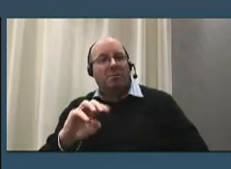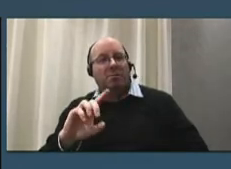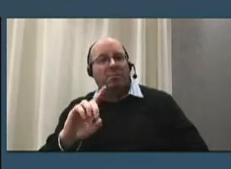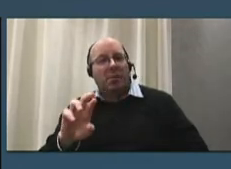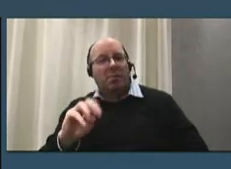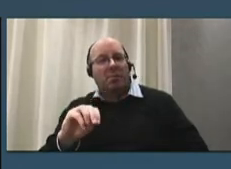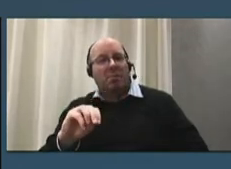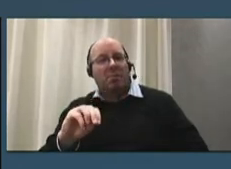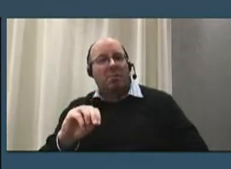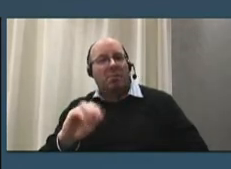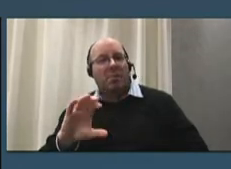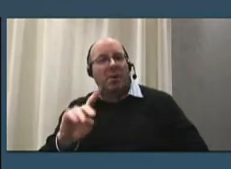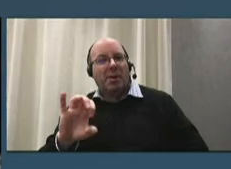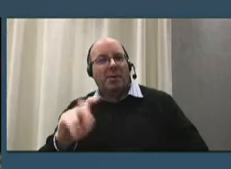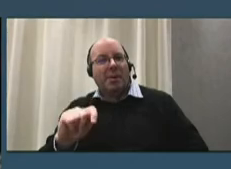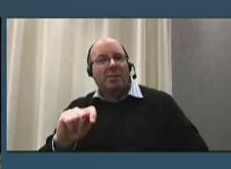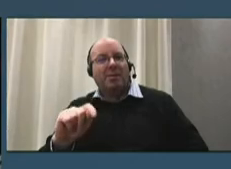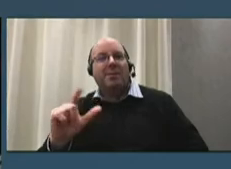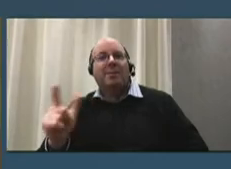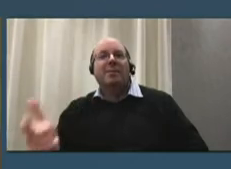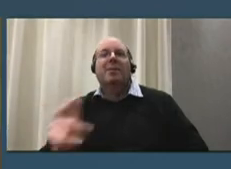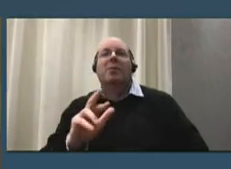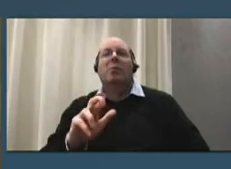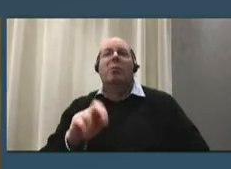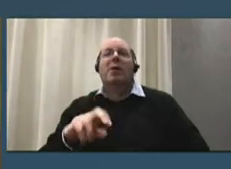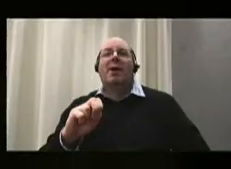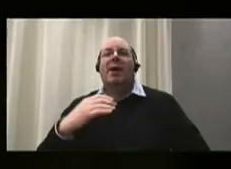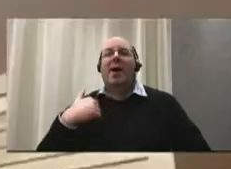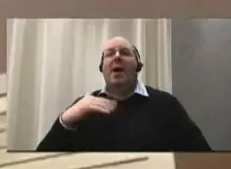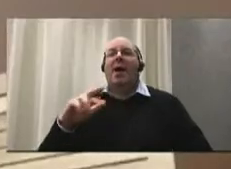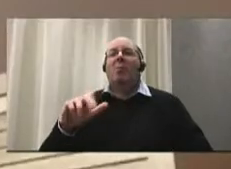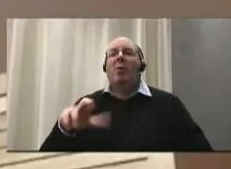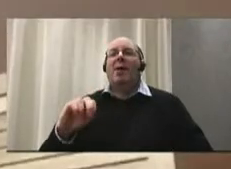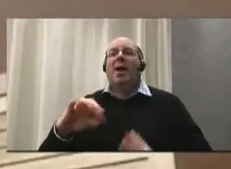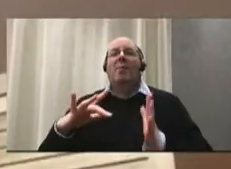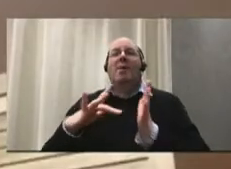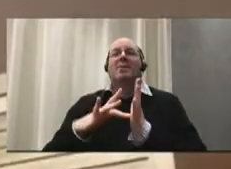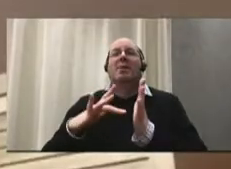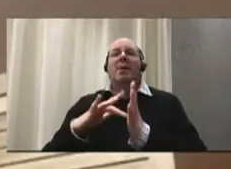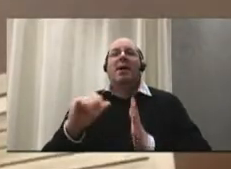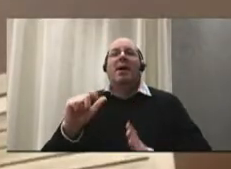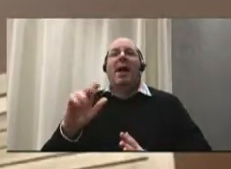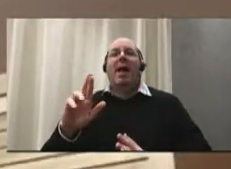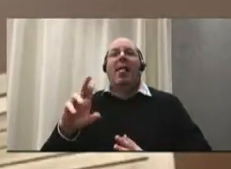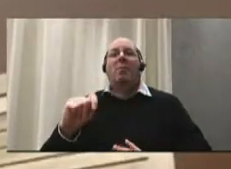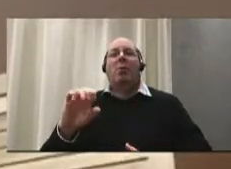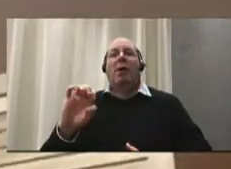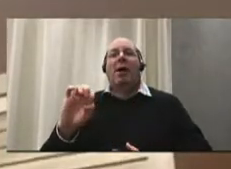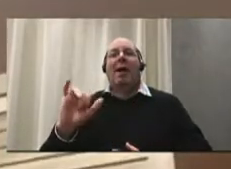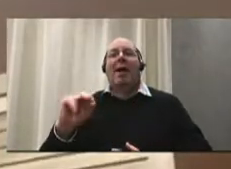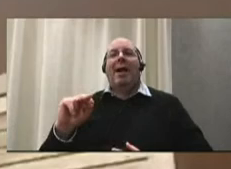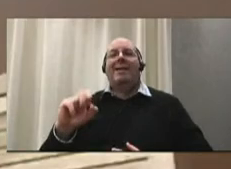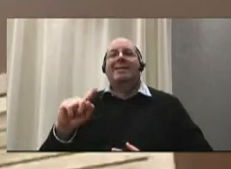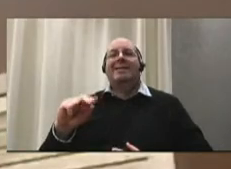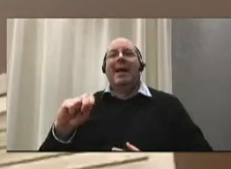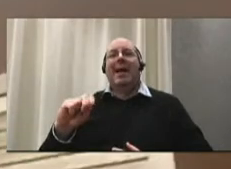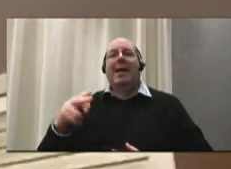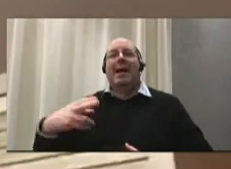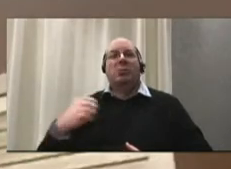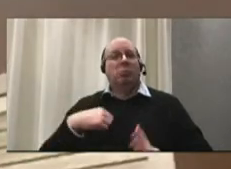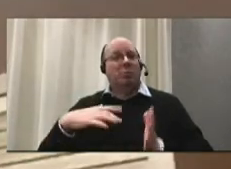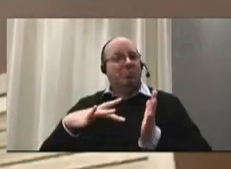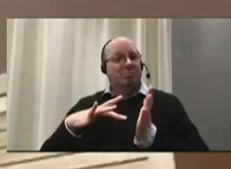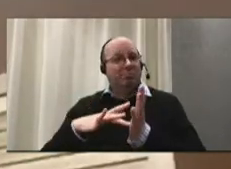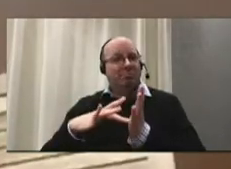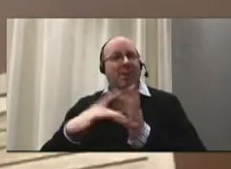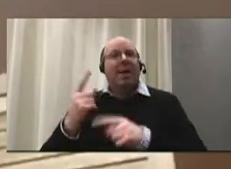Hi, Dr. McKnight. I'm Renee Bossier. I'm a sophomore at Albert Einstein High School. And last week, a student at Albert Einstein High School testified